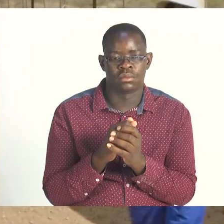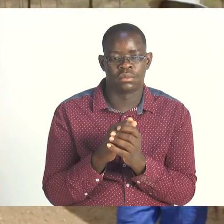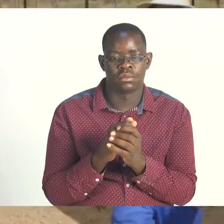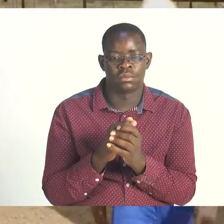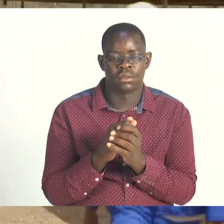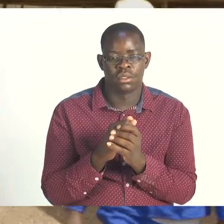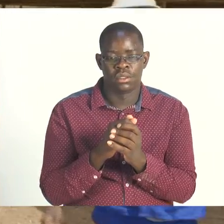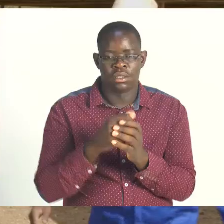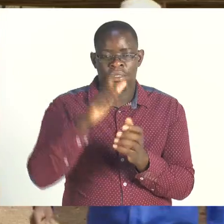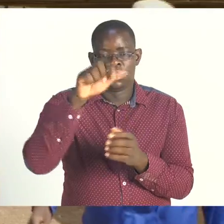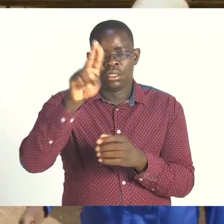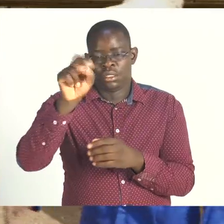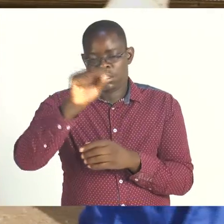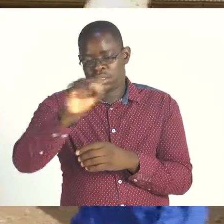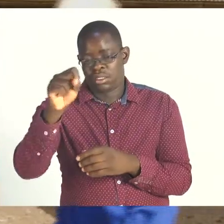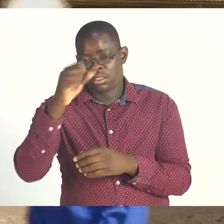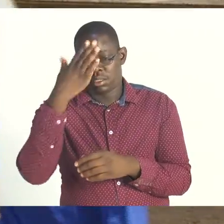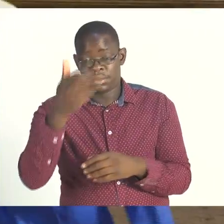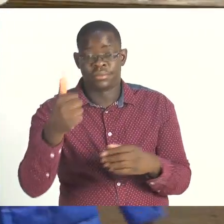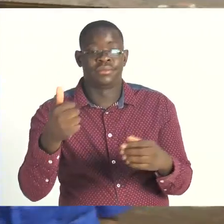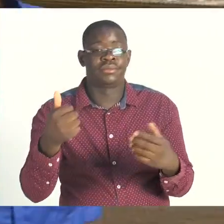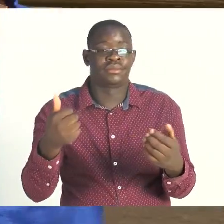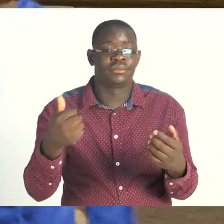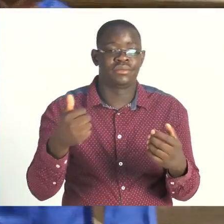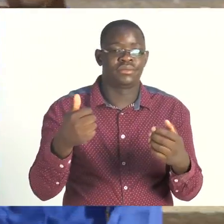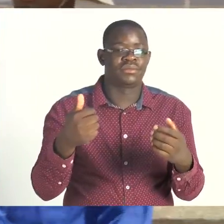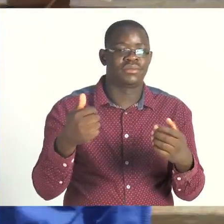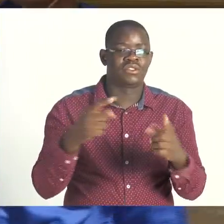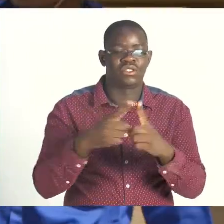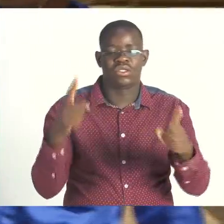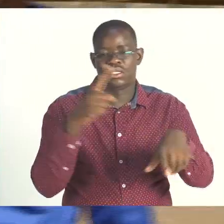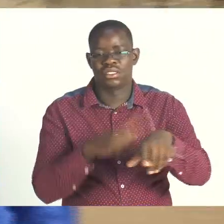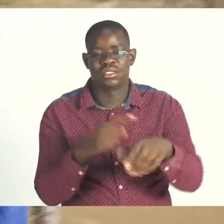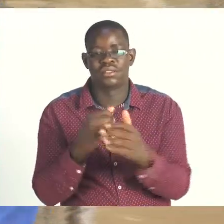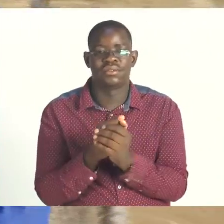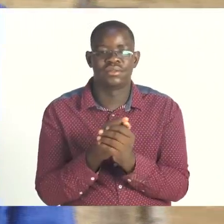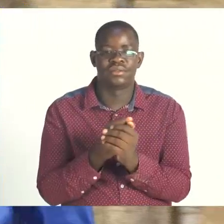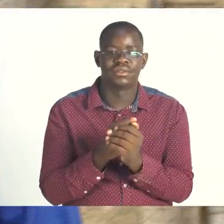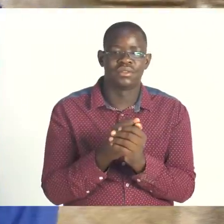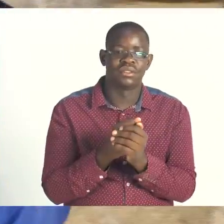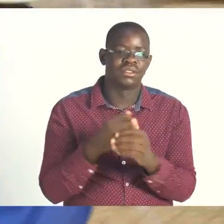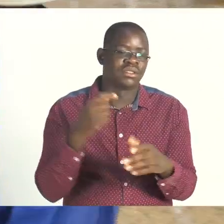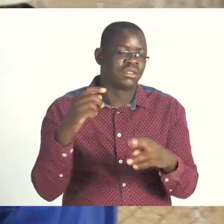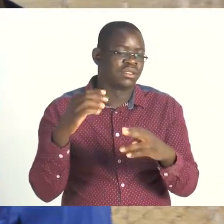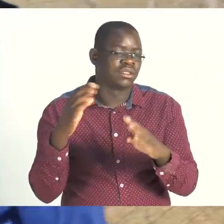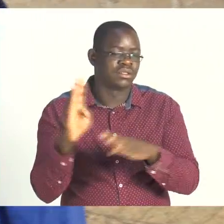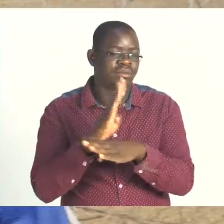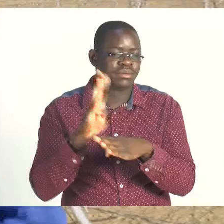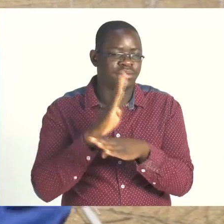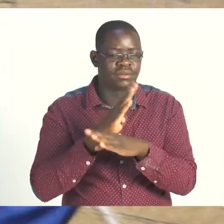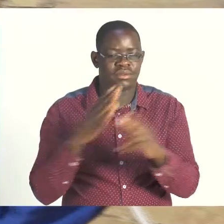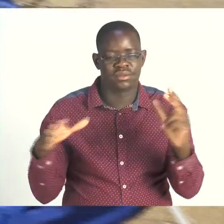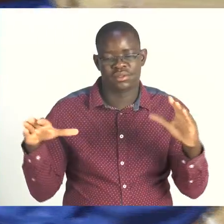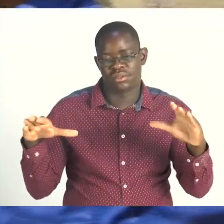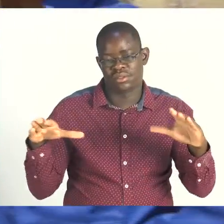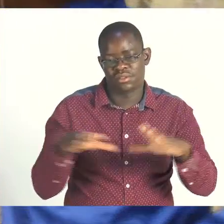Hey there, Linus. Oh, hi Gary, man. How you doing? I haven't seen you in a long time, eh? Yeah, ish, we've been busy on the farm, man. Hey,